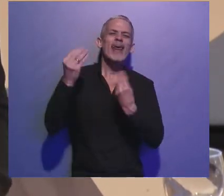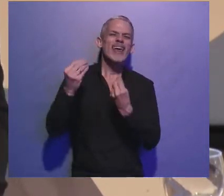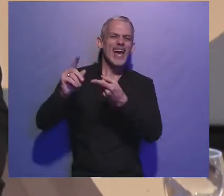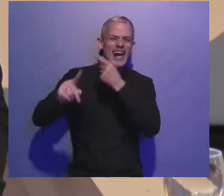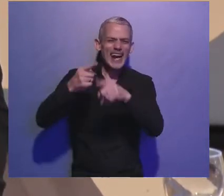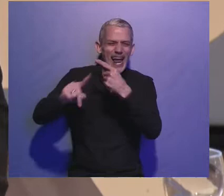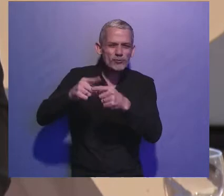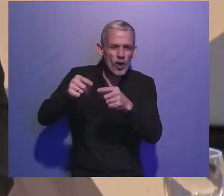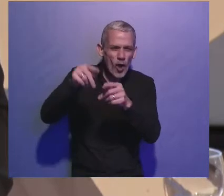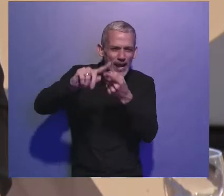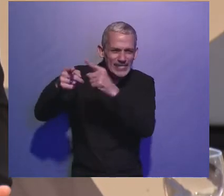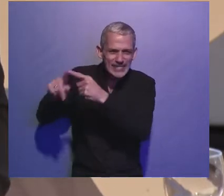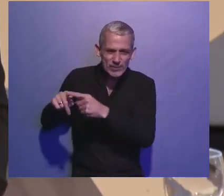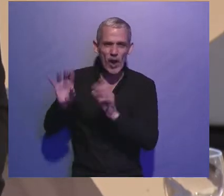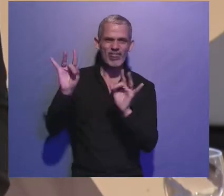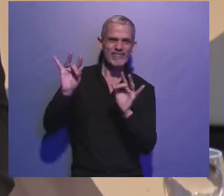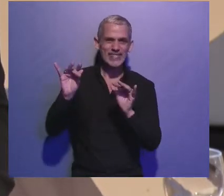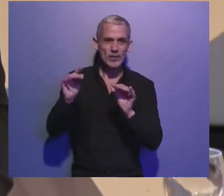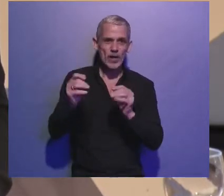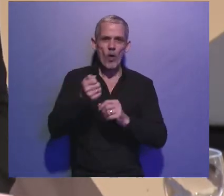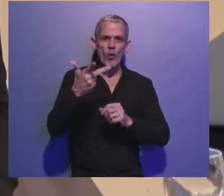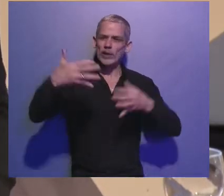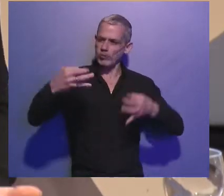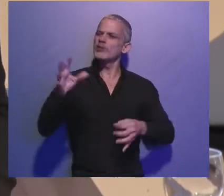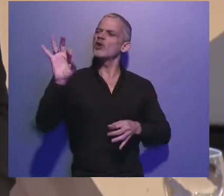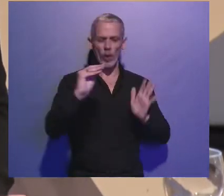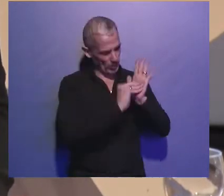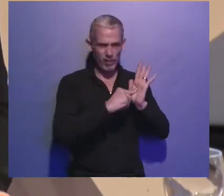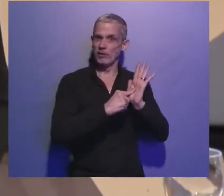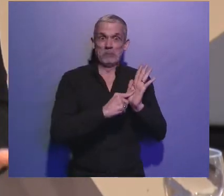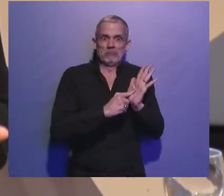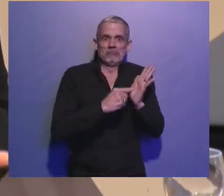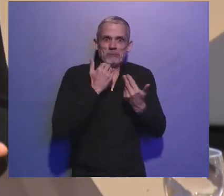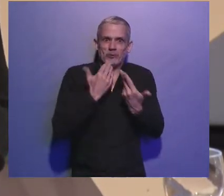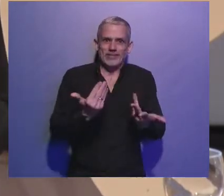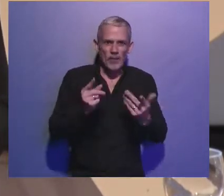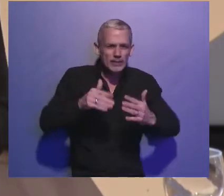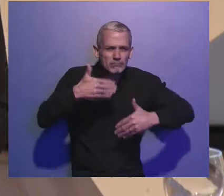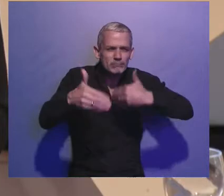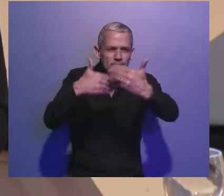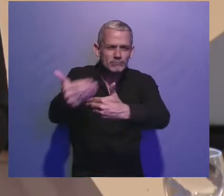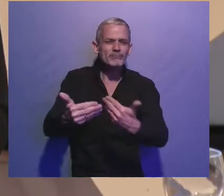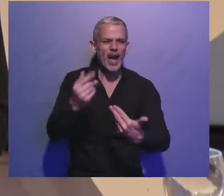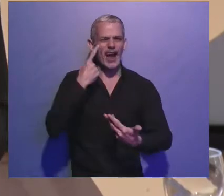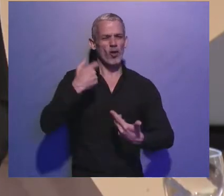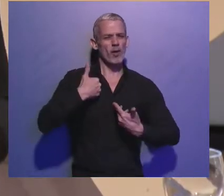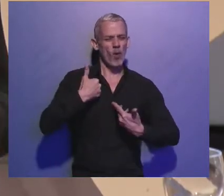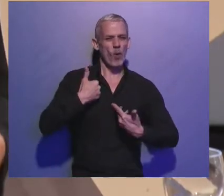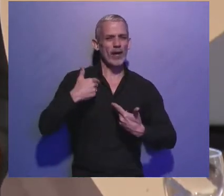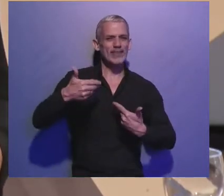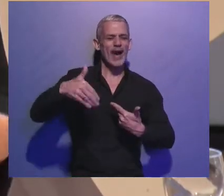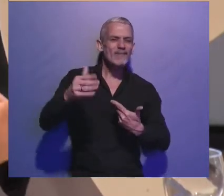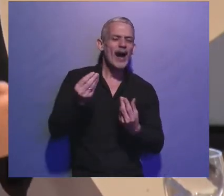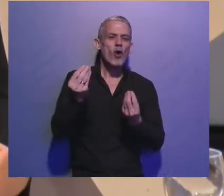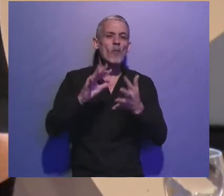think as this field develops more will probably become clearer as an issue, is that we need to figure out what it actually looks like when a city does